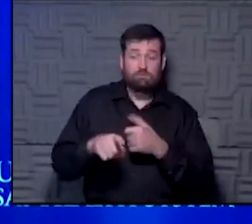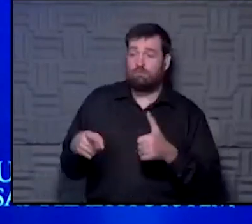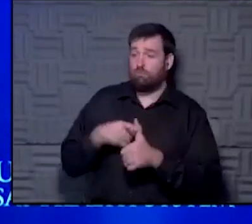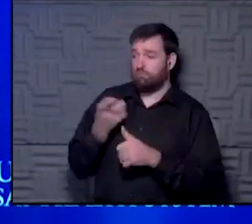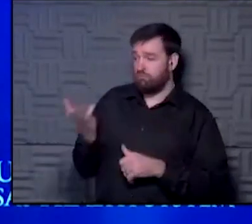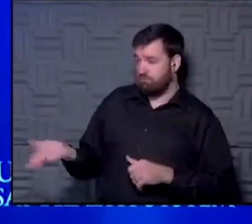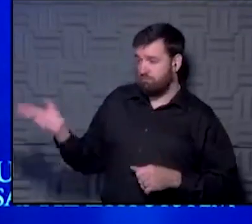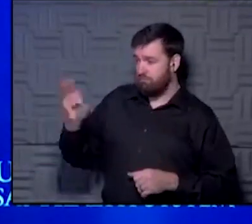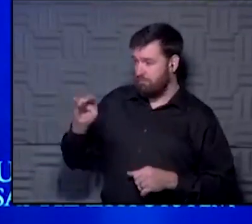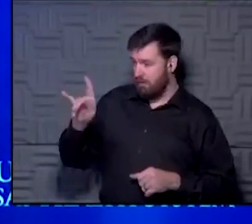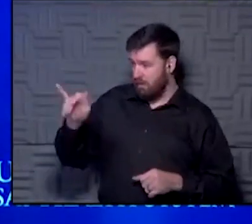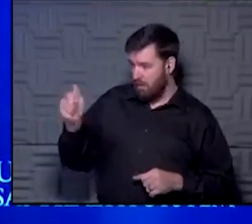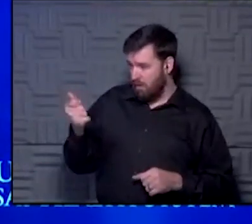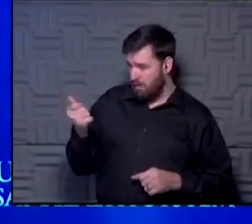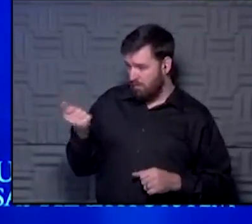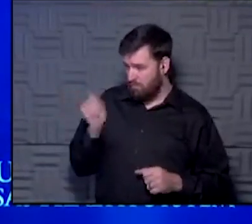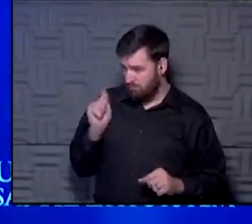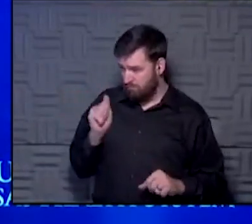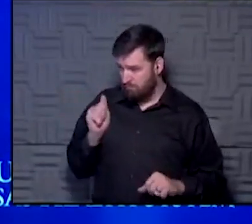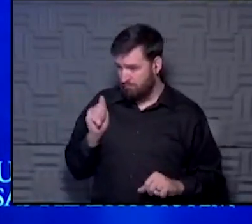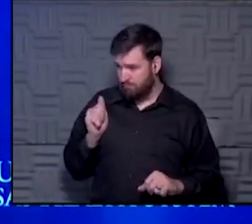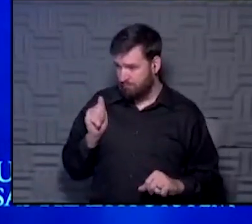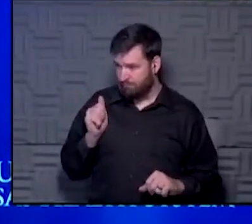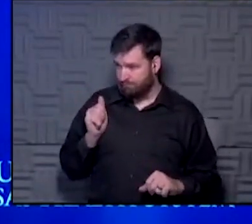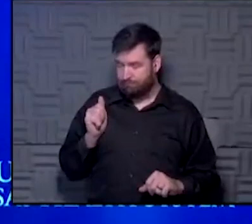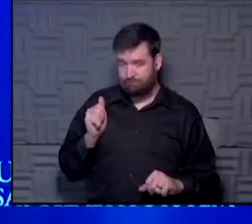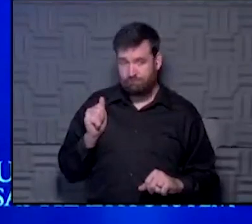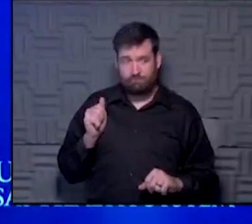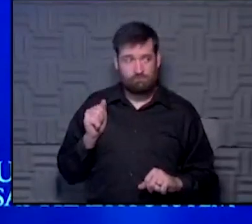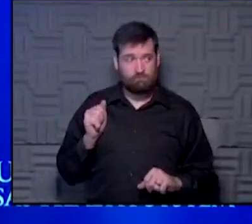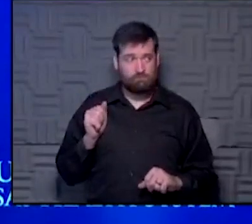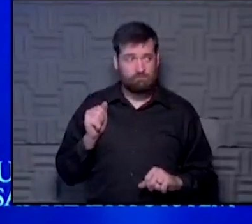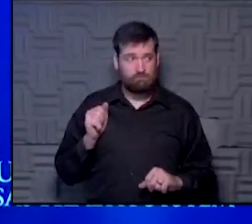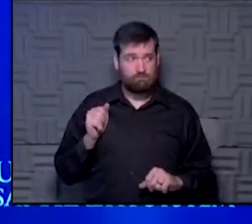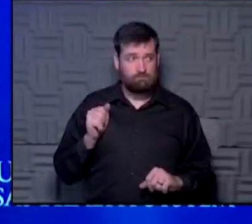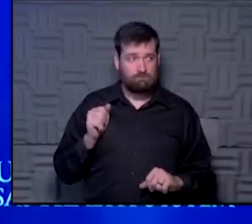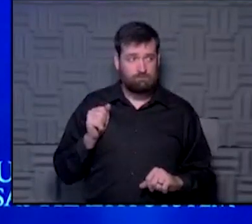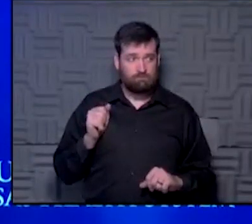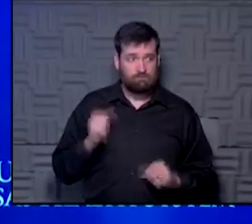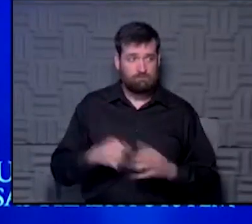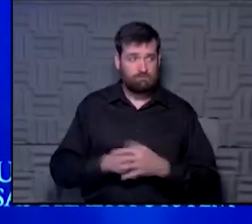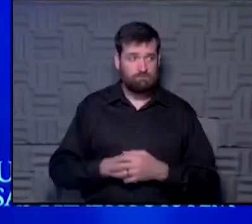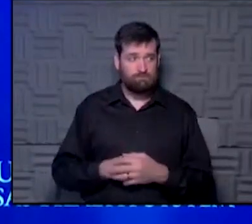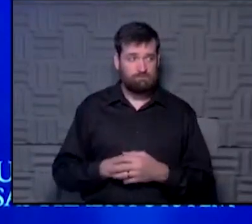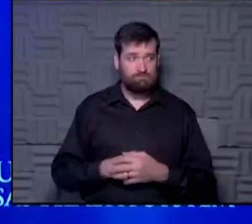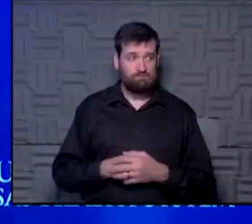media. Do we have any reporters on the line that have a question for our guests?